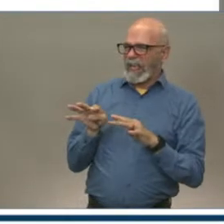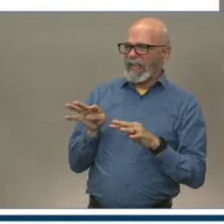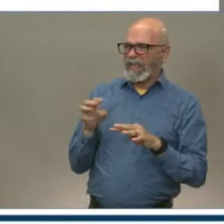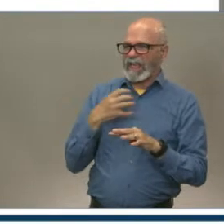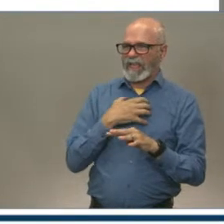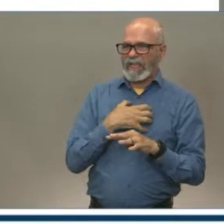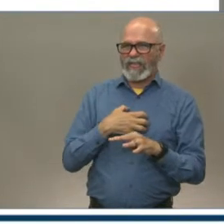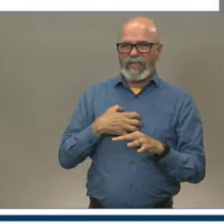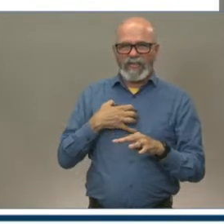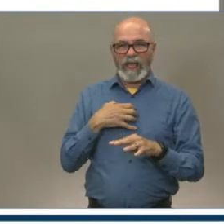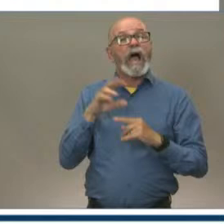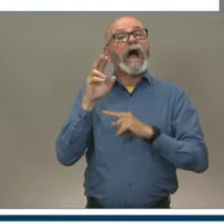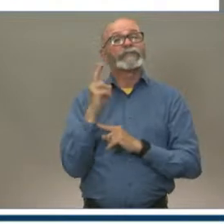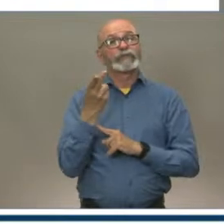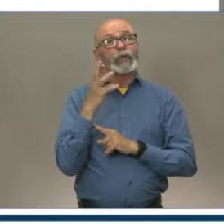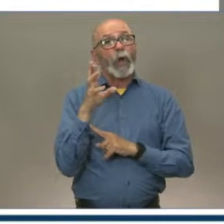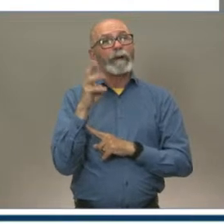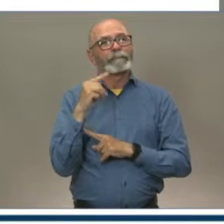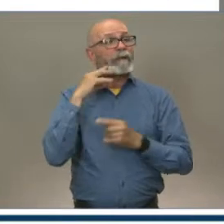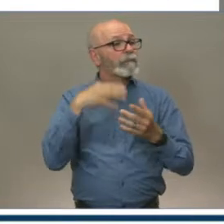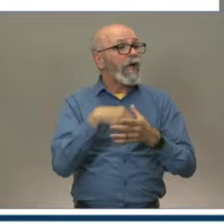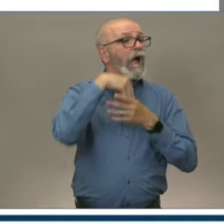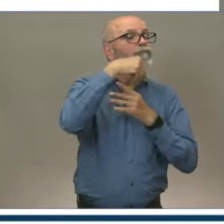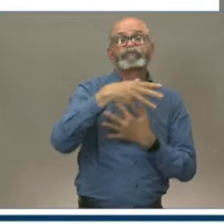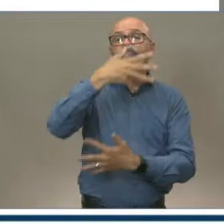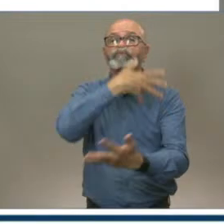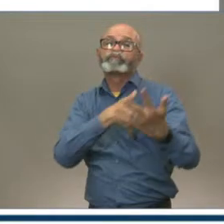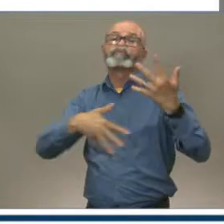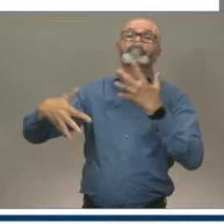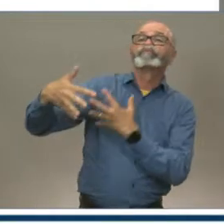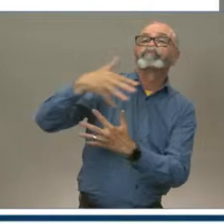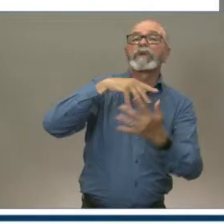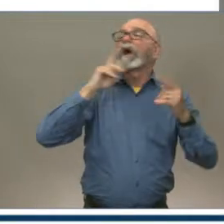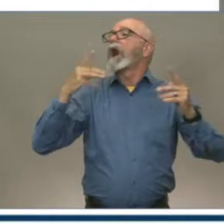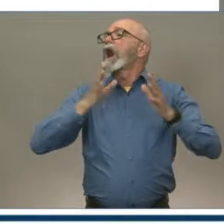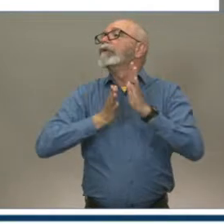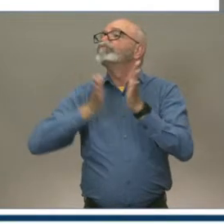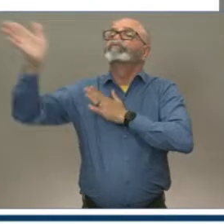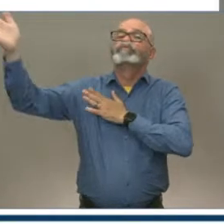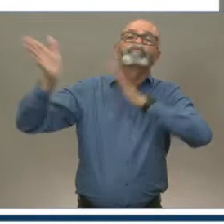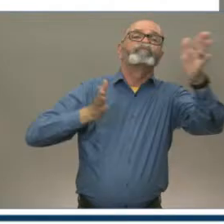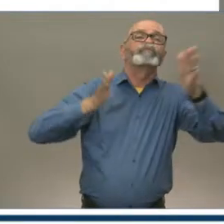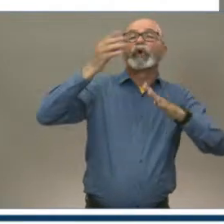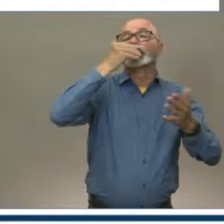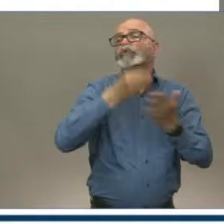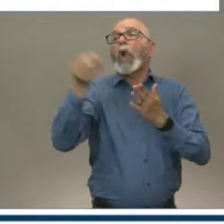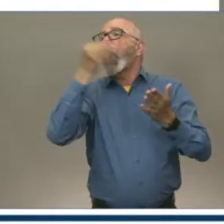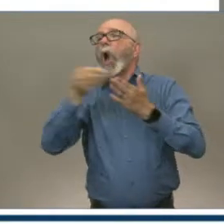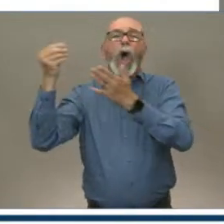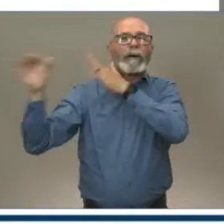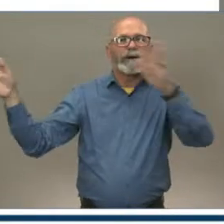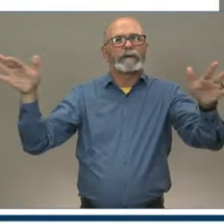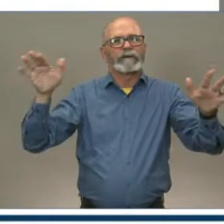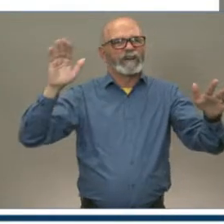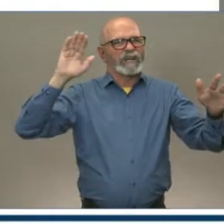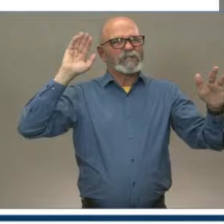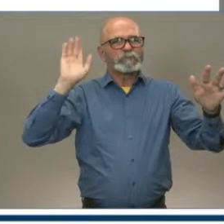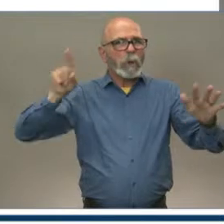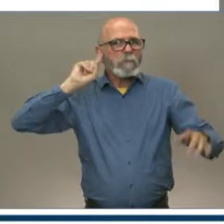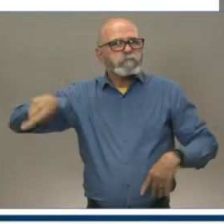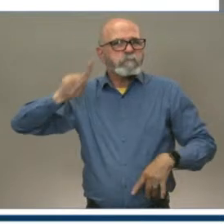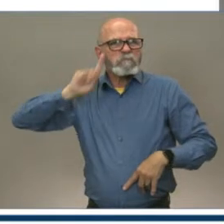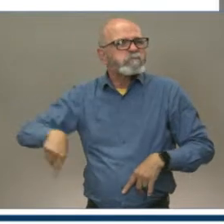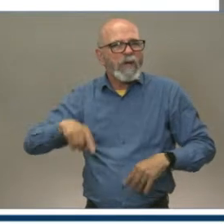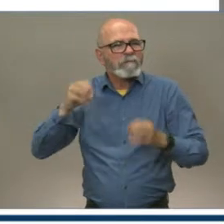for shopping and recreation. So these aren't isolated events. There seems to be lots of them. And I know